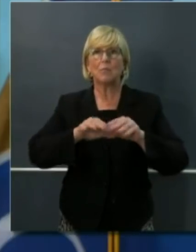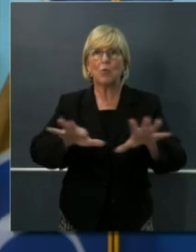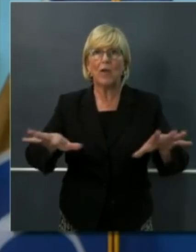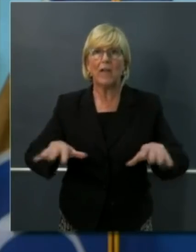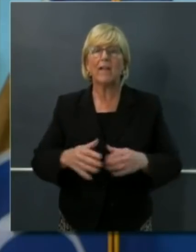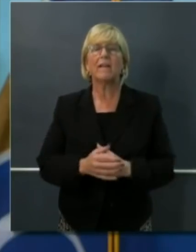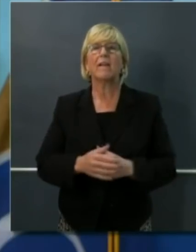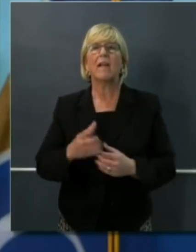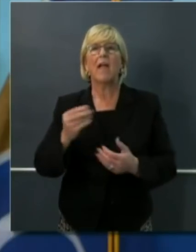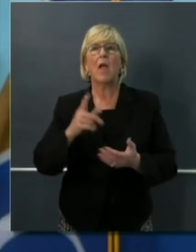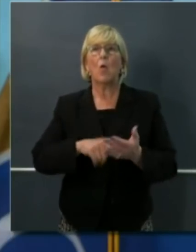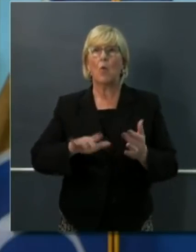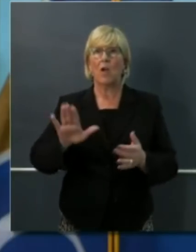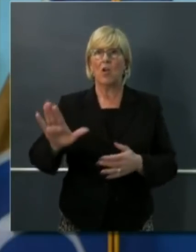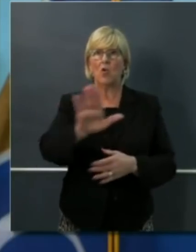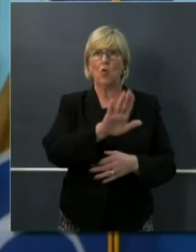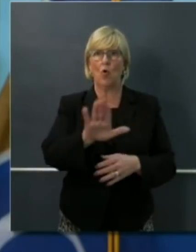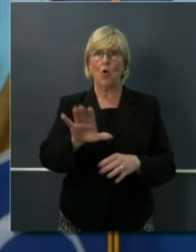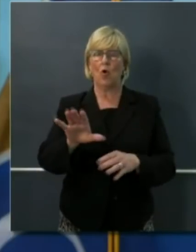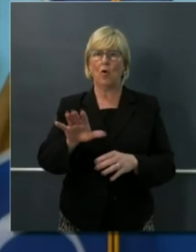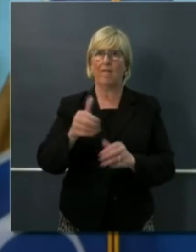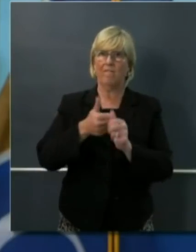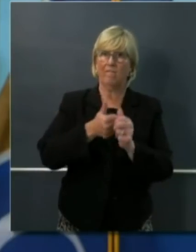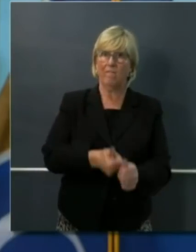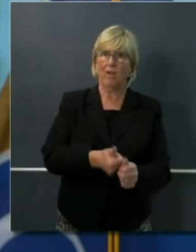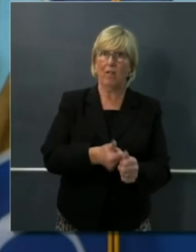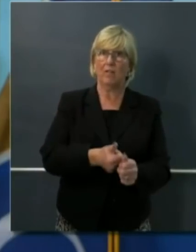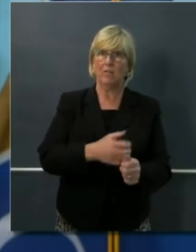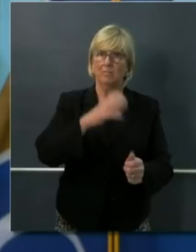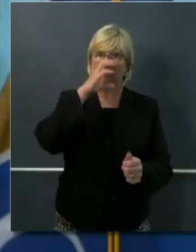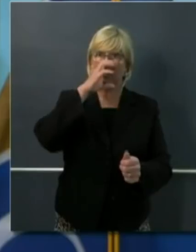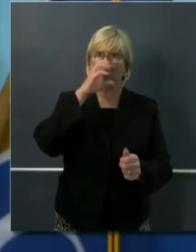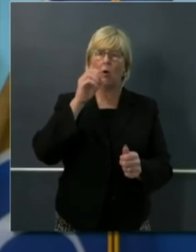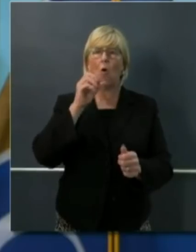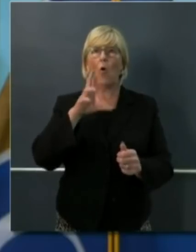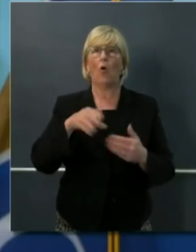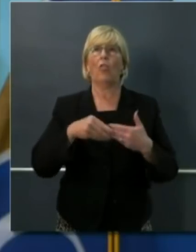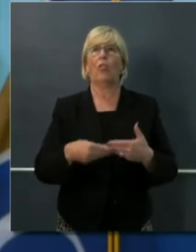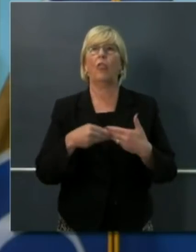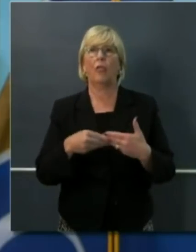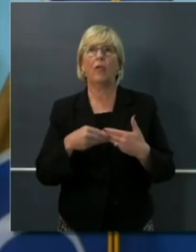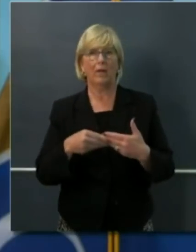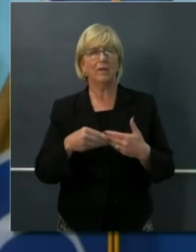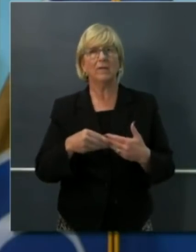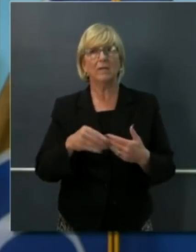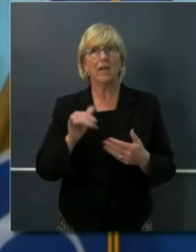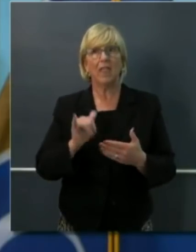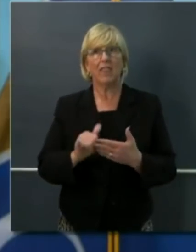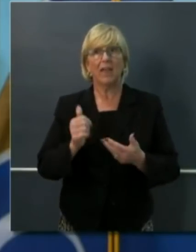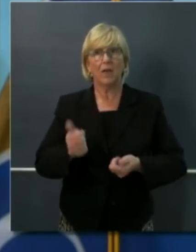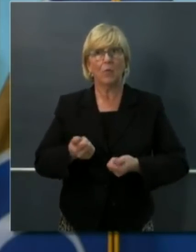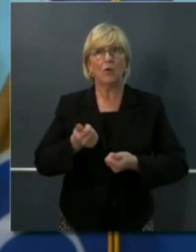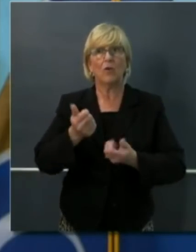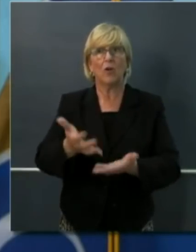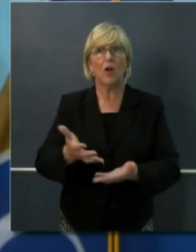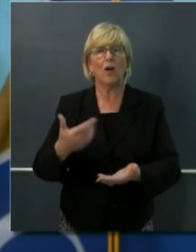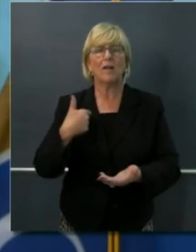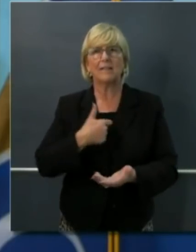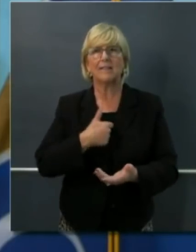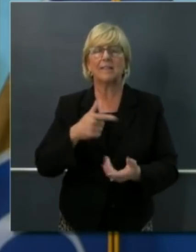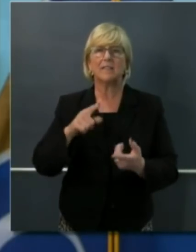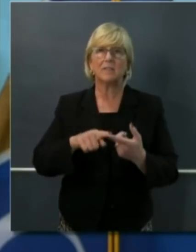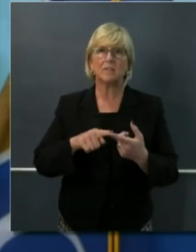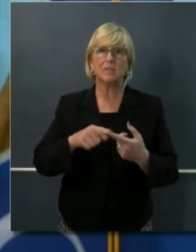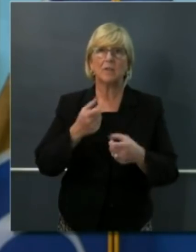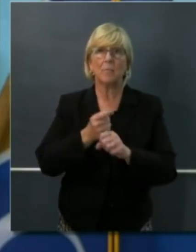individual actions that have led to this point where stability is the cause that we advance today